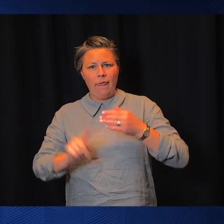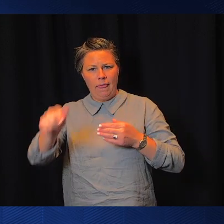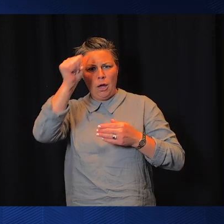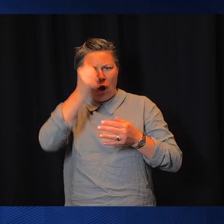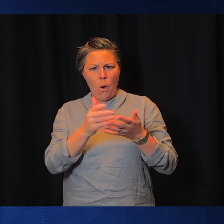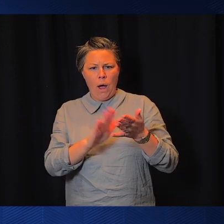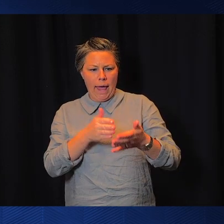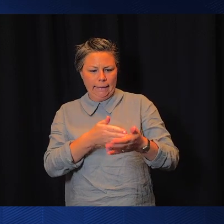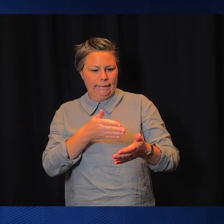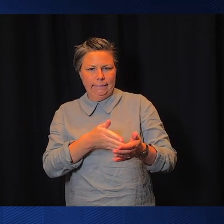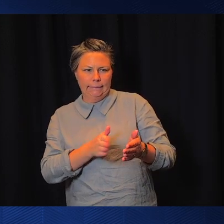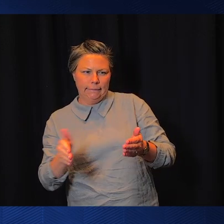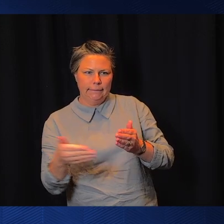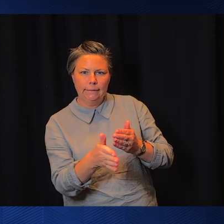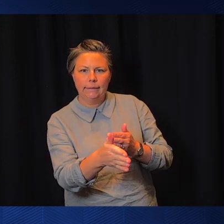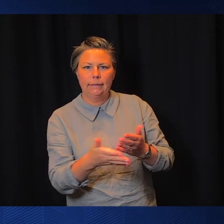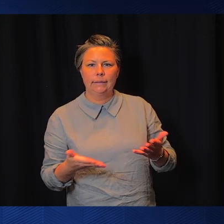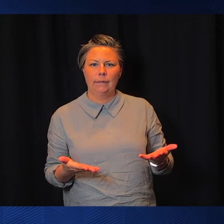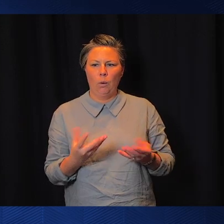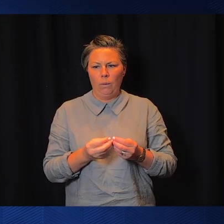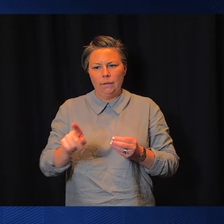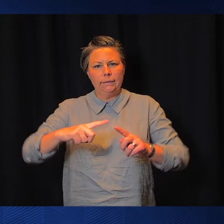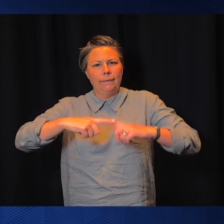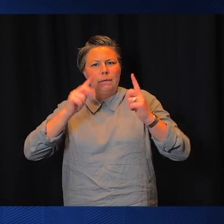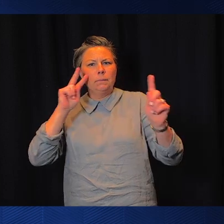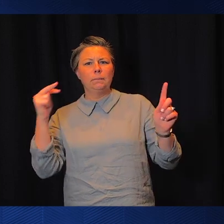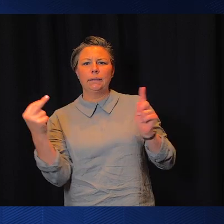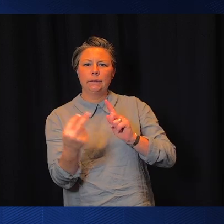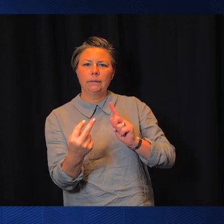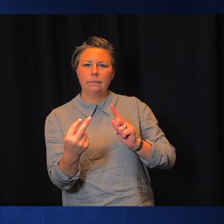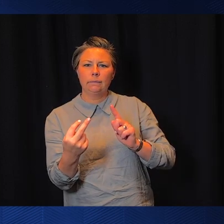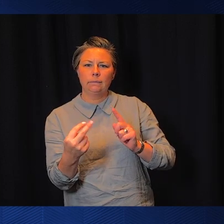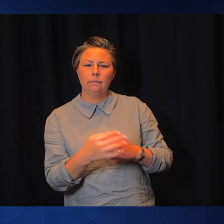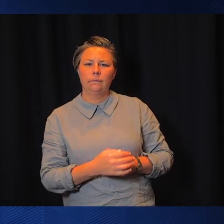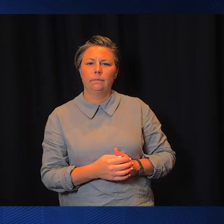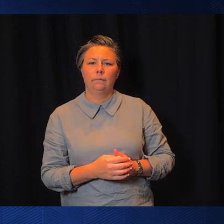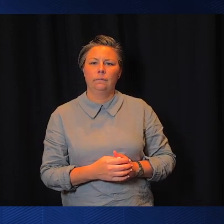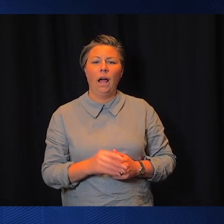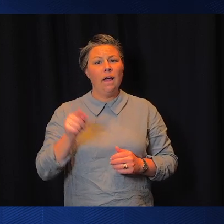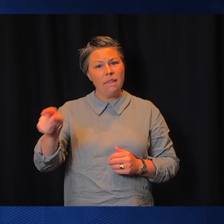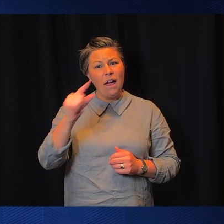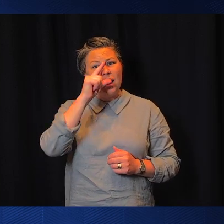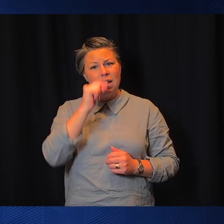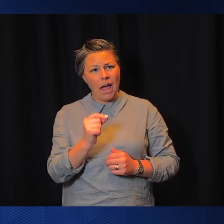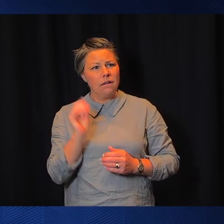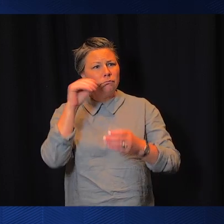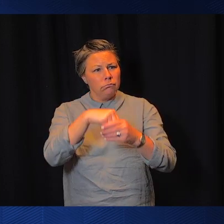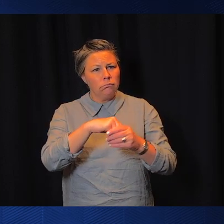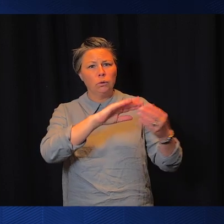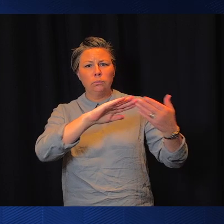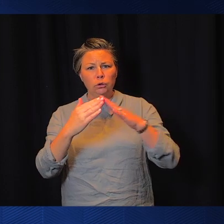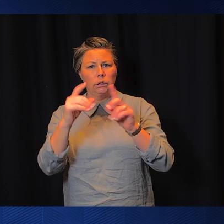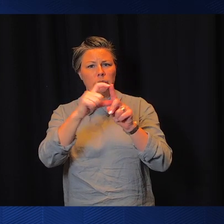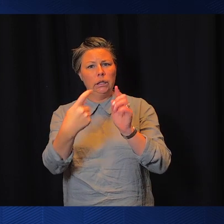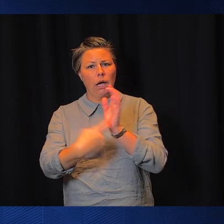have diverse perspectives and capacity to bring to community DRR activities